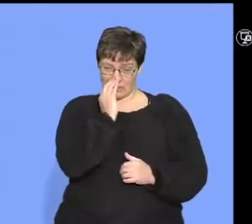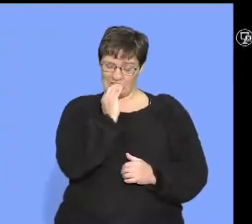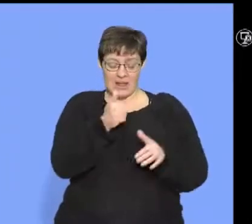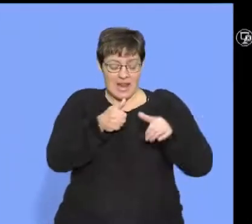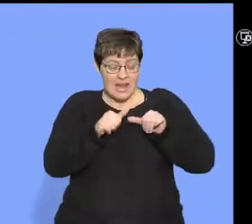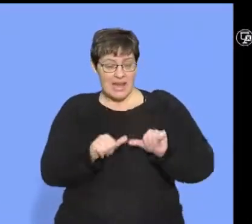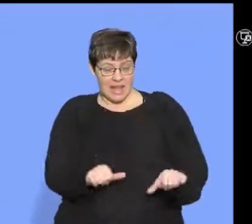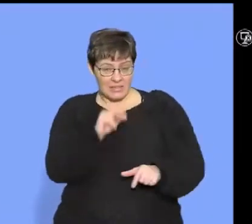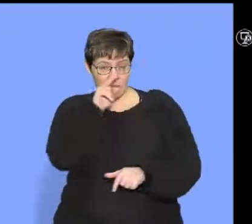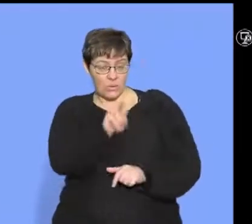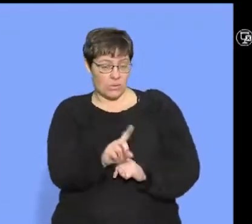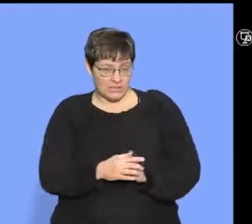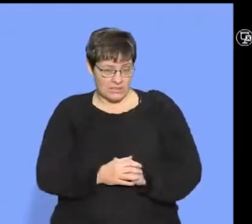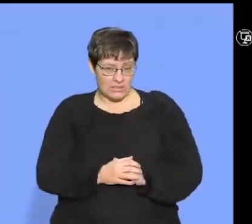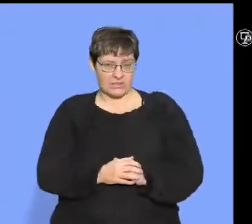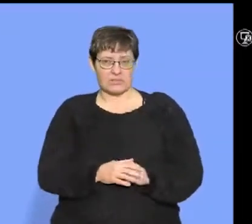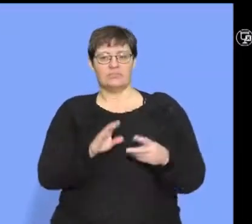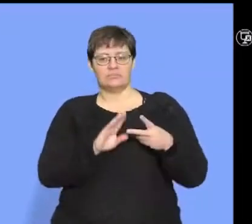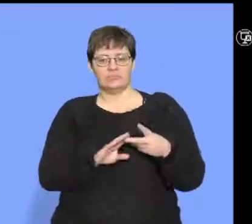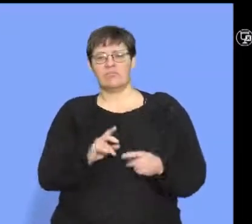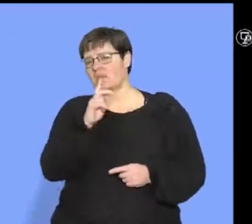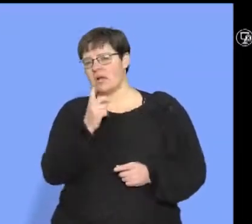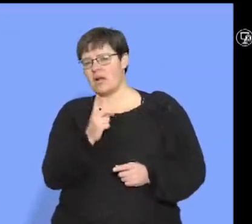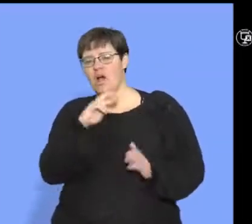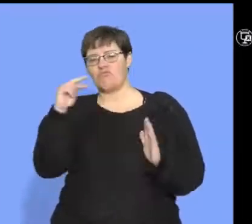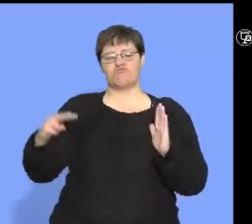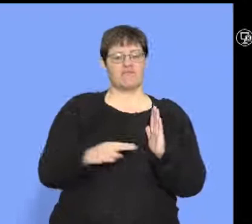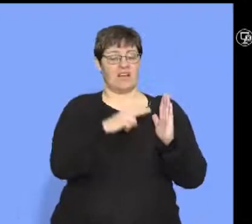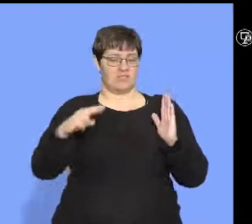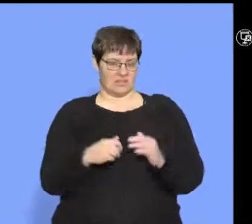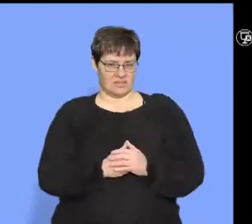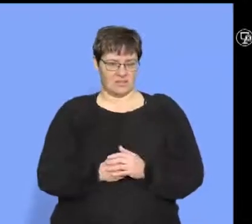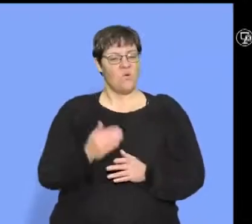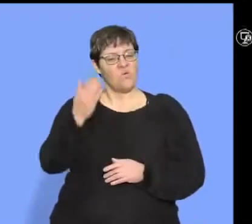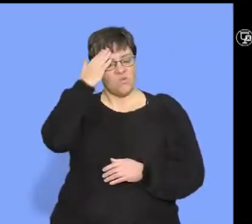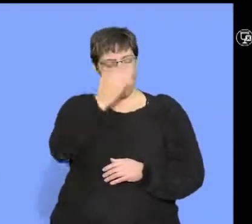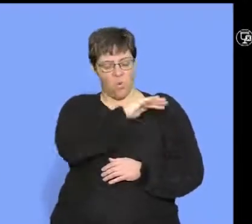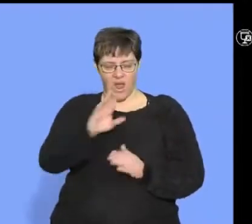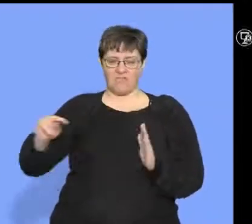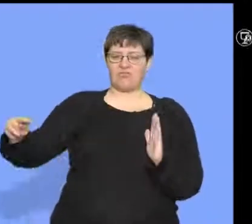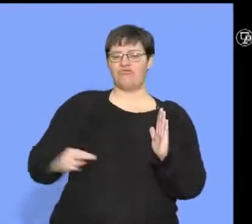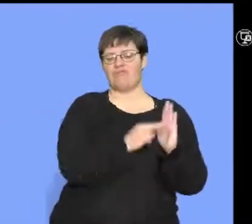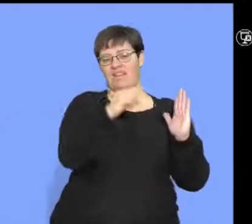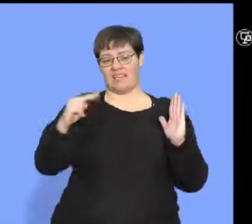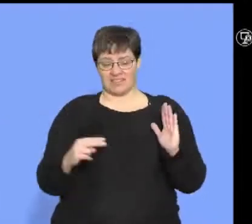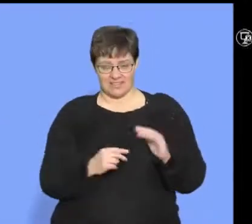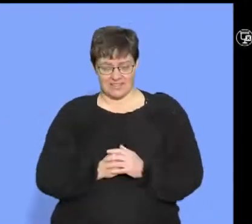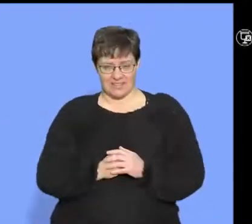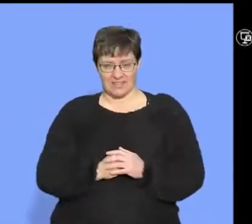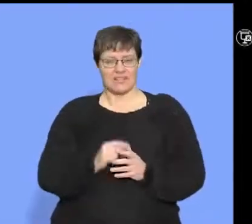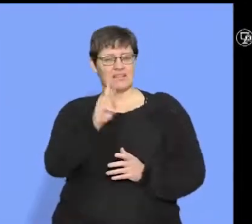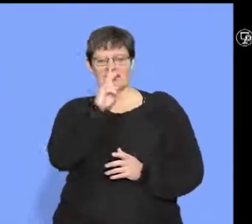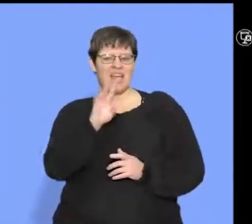property that we've already looked at for waves is this idea of reflection. We know that waves reflect, and we can see this